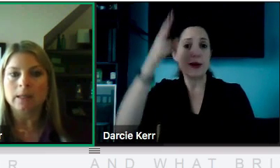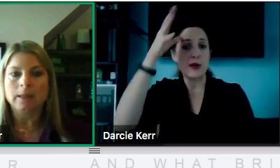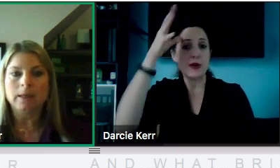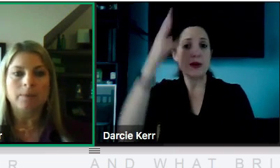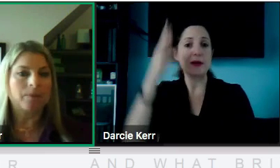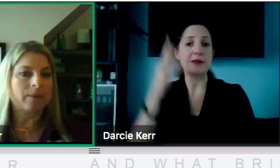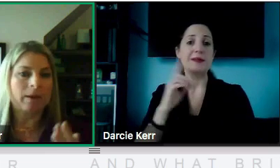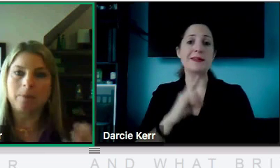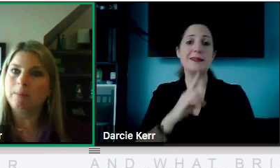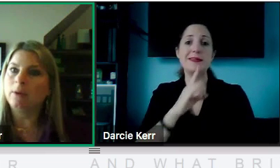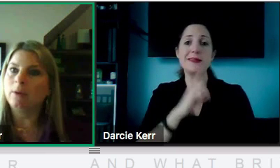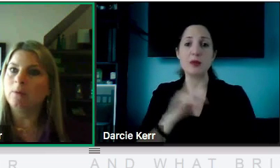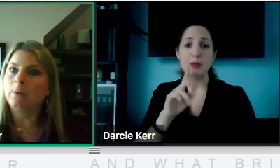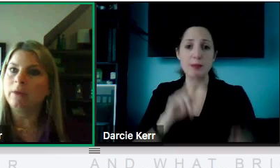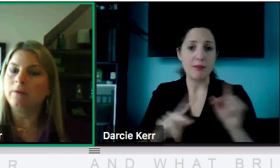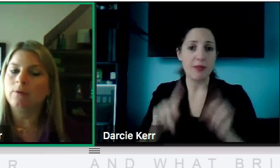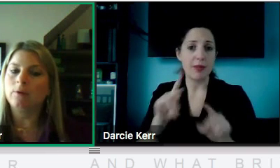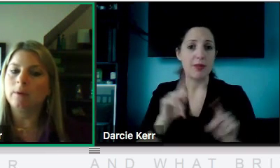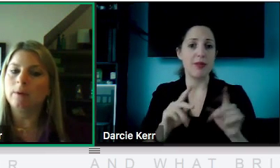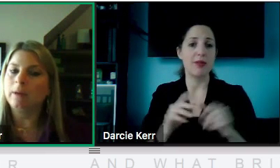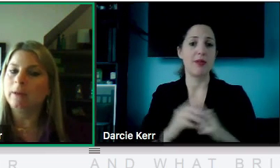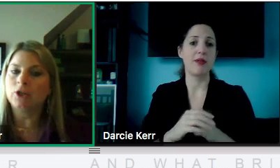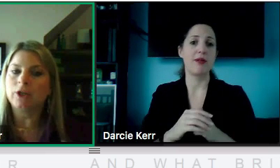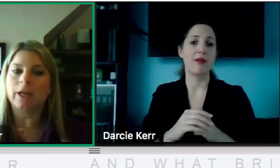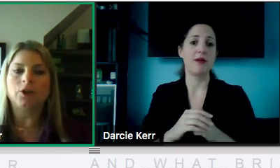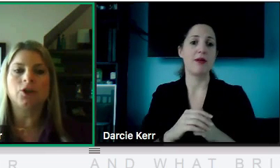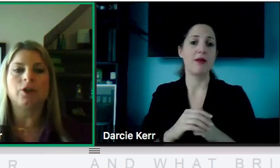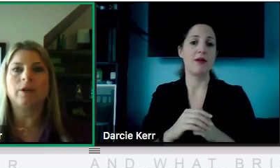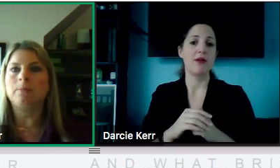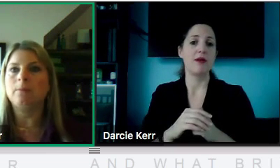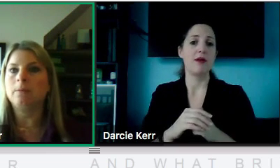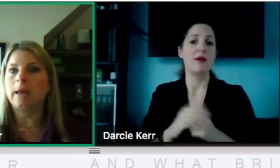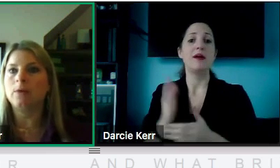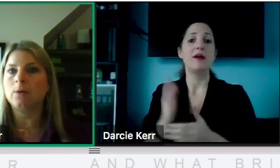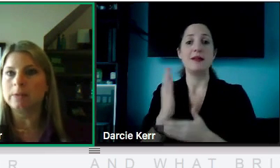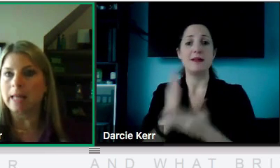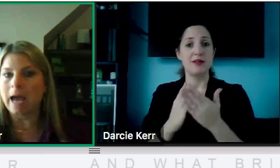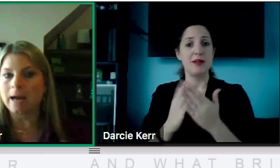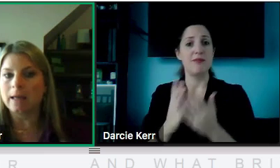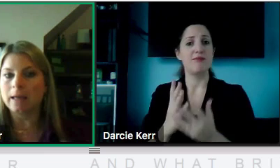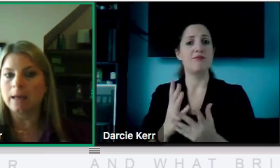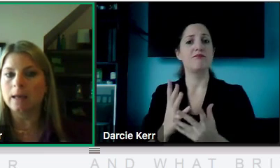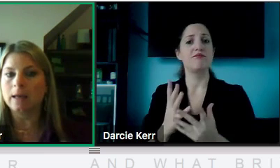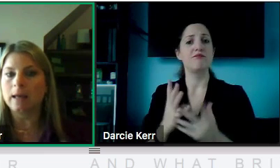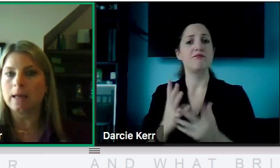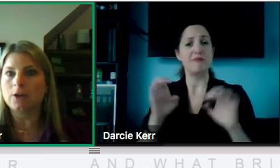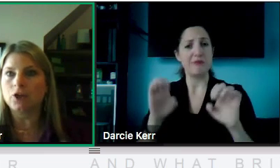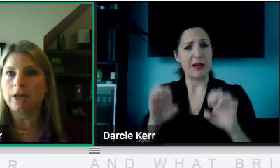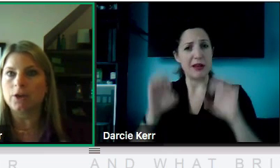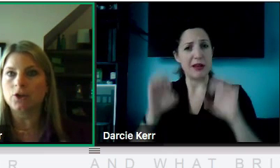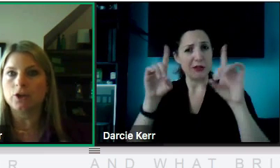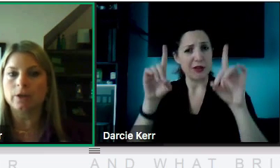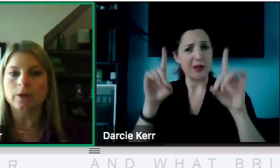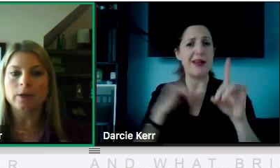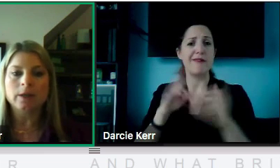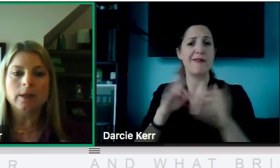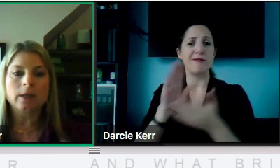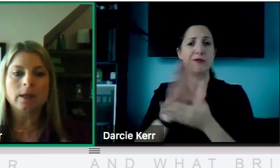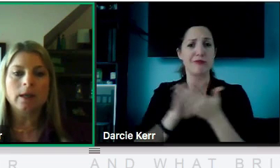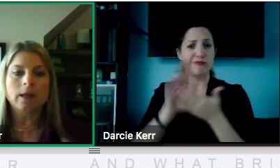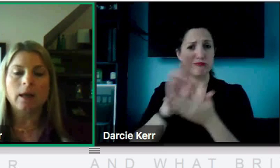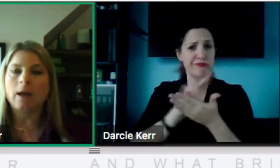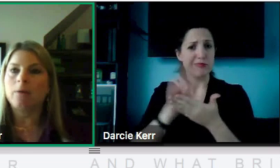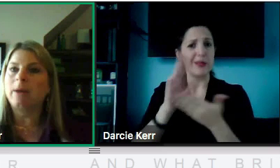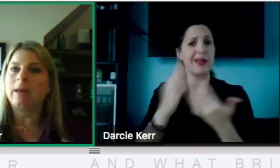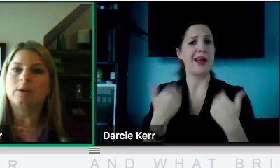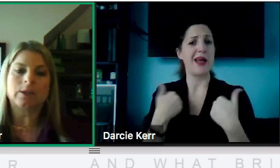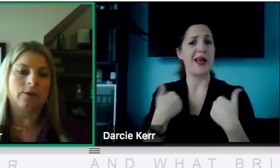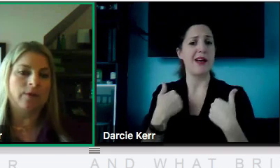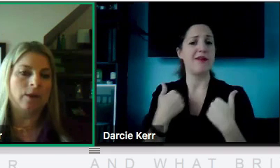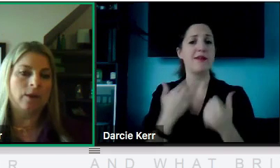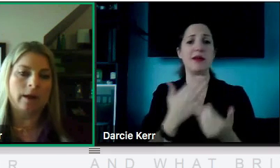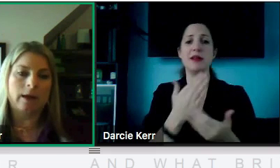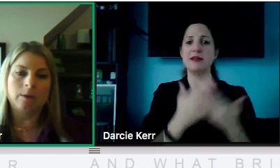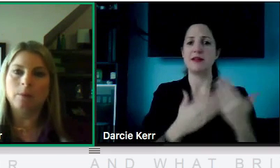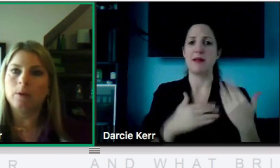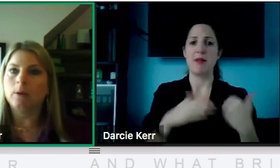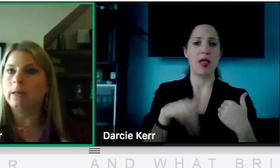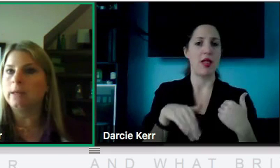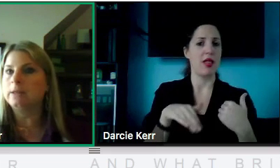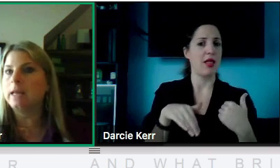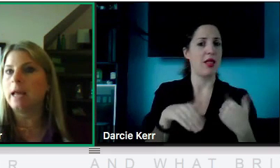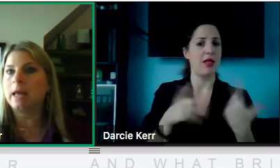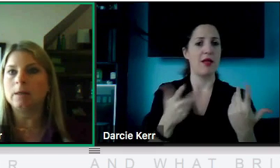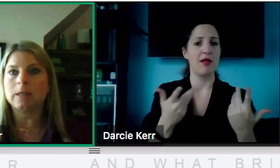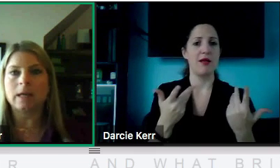people, people with a formal education and those lacking an education. We're serving